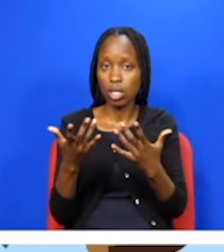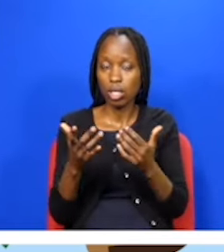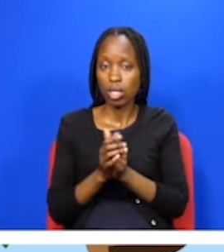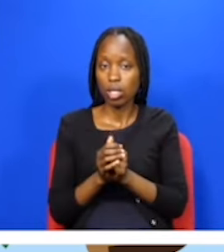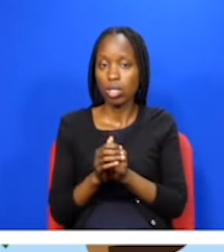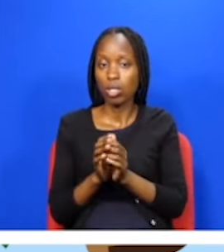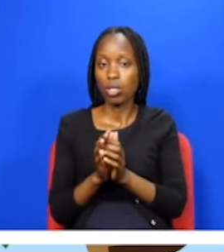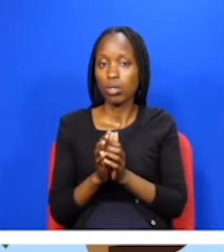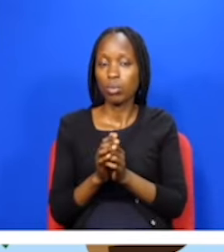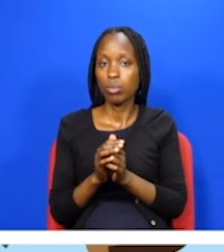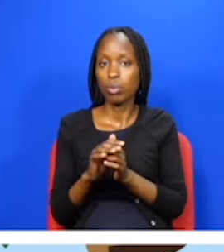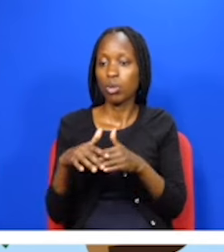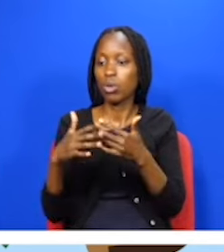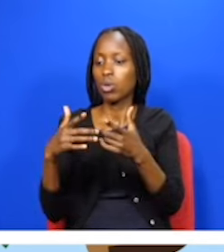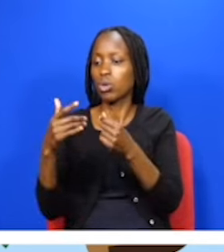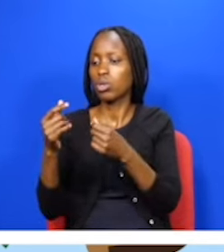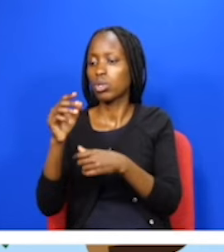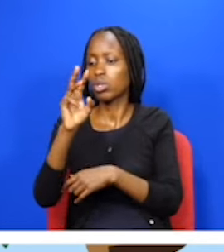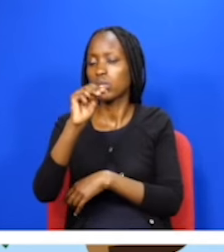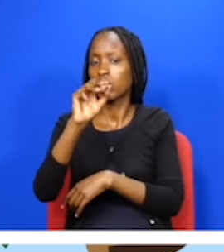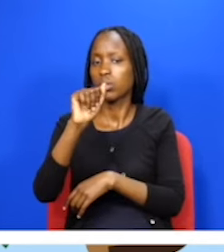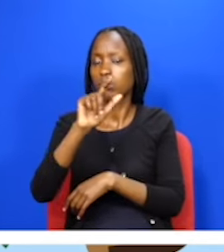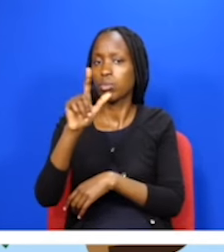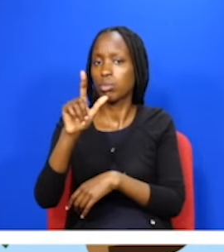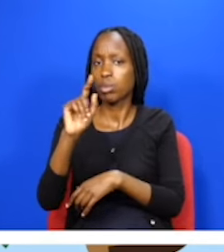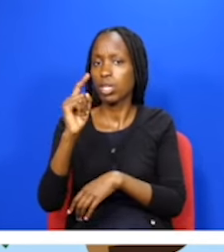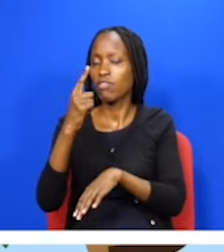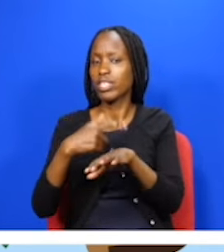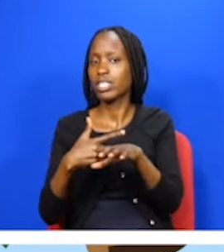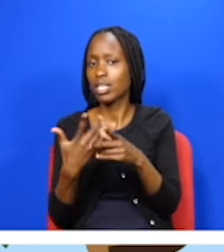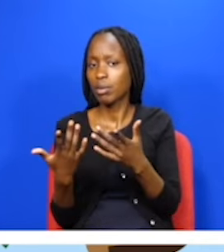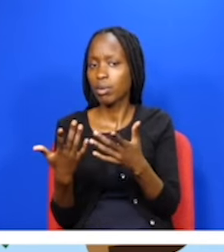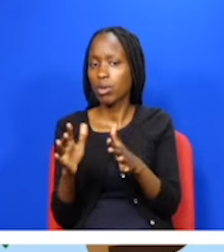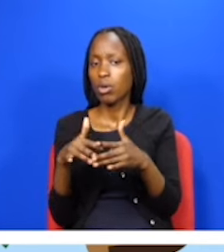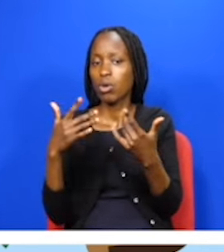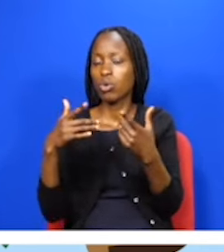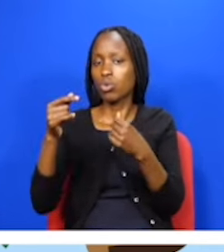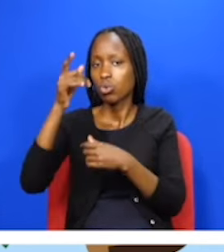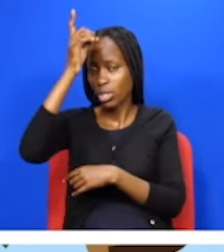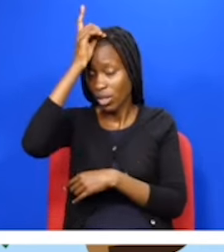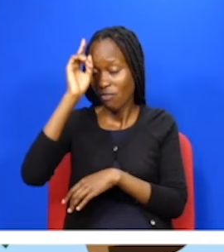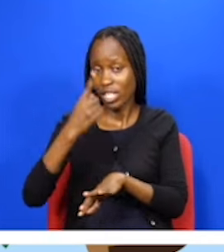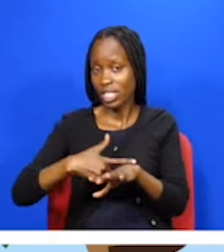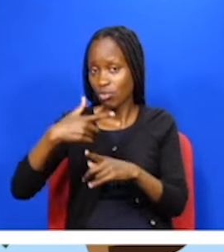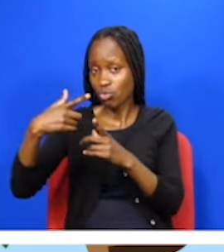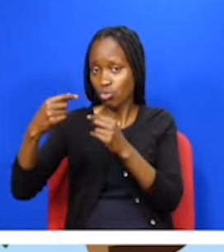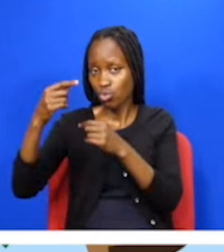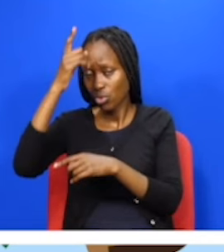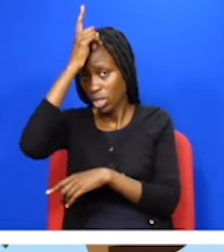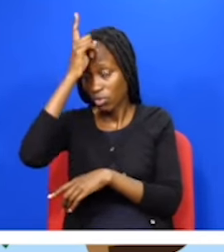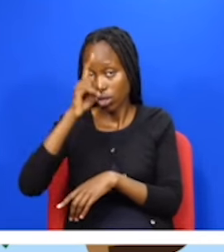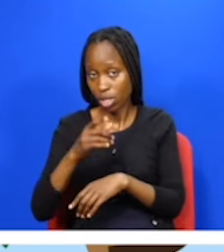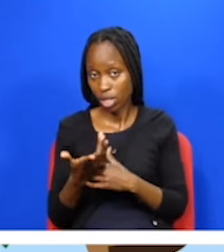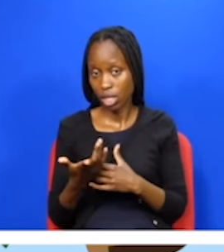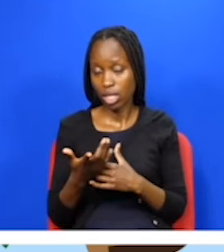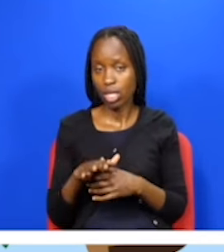mall the first time, all going even up country, it was your first time? What